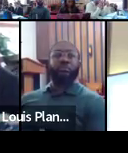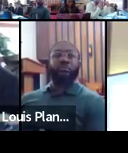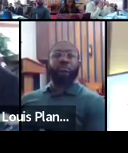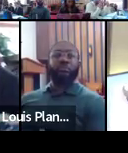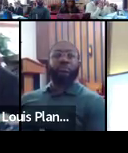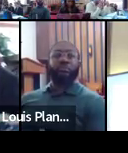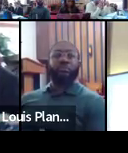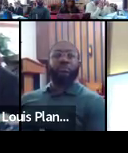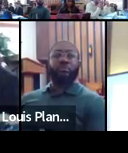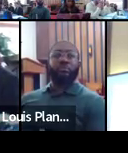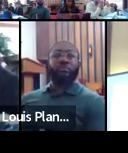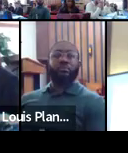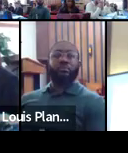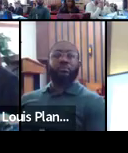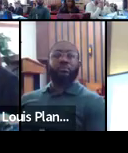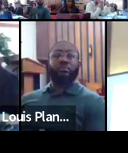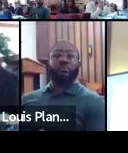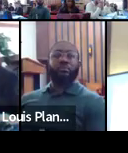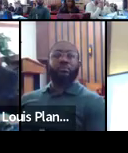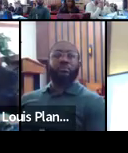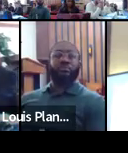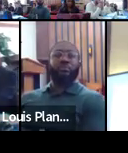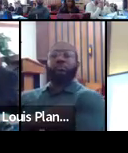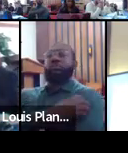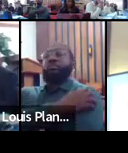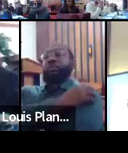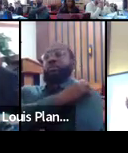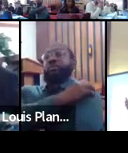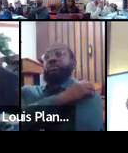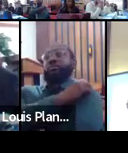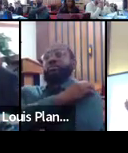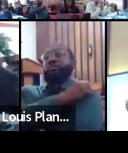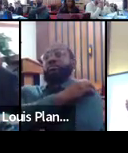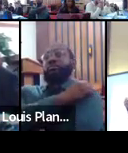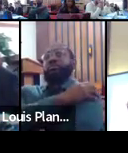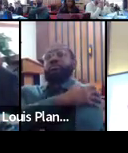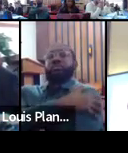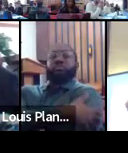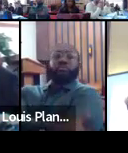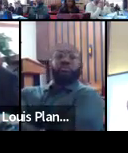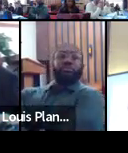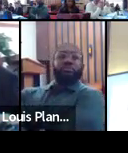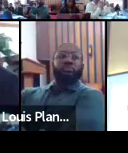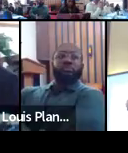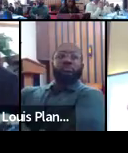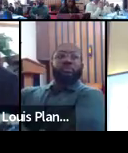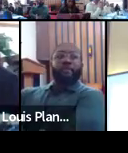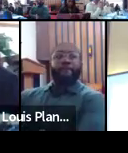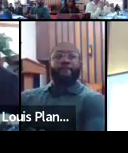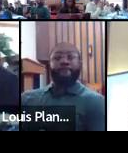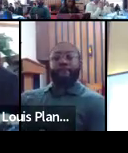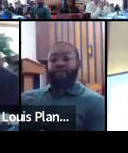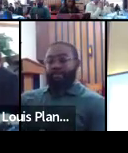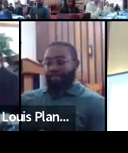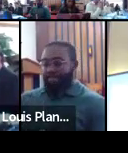growth from within before attracting in. So the whole purpose of this is to make sure that people have a choice, an opportunity to stay